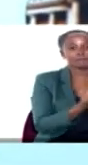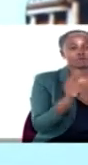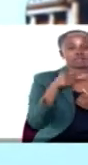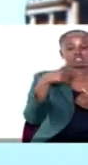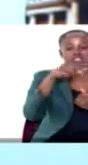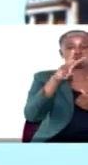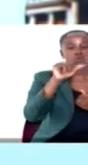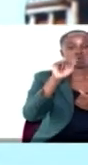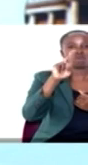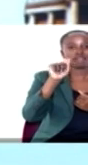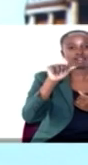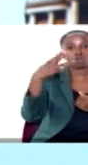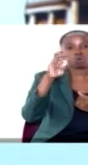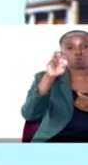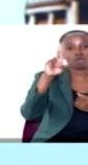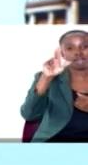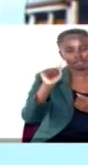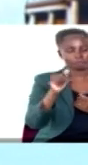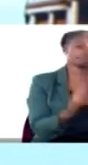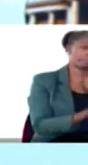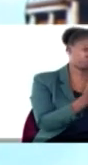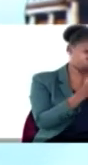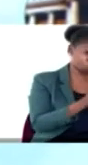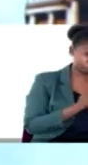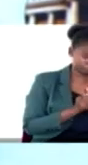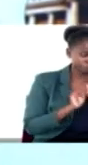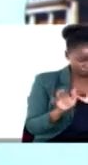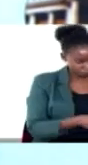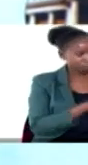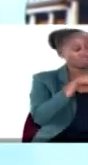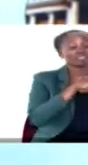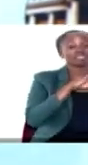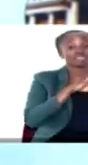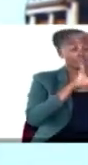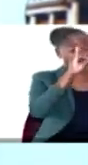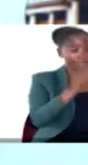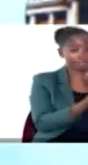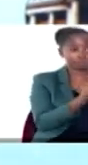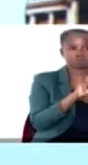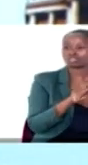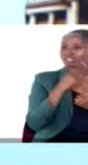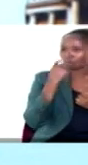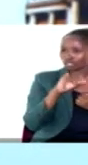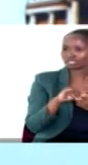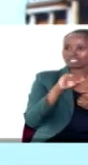scenario. But the researchers also pointed to the third scenario, which is called Nayele Walk.